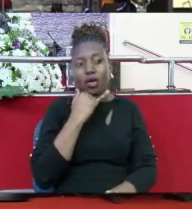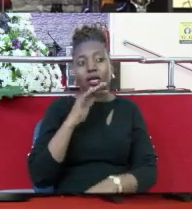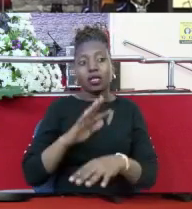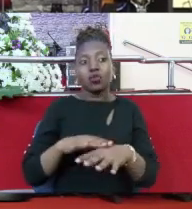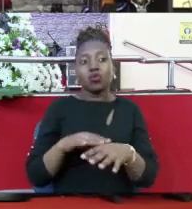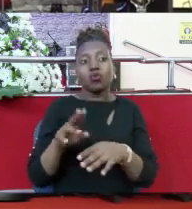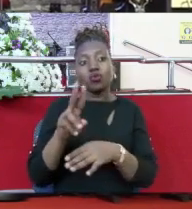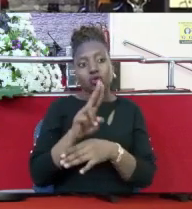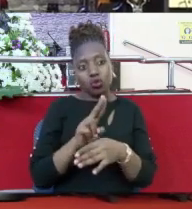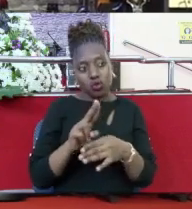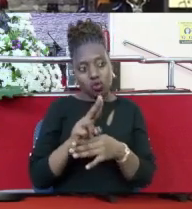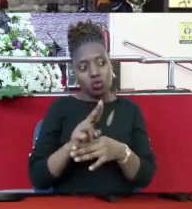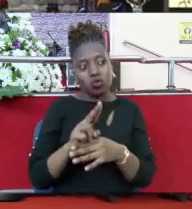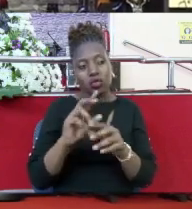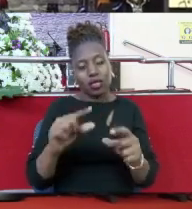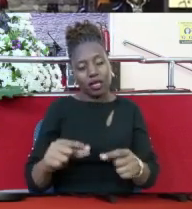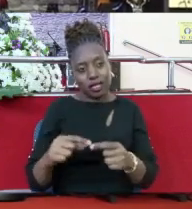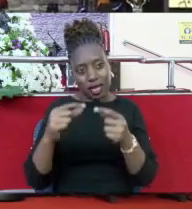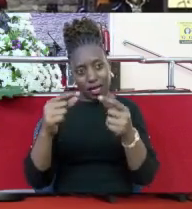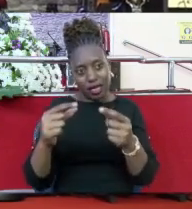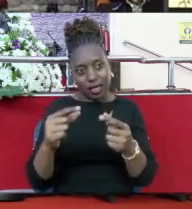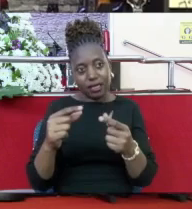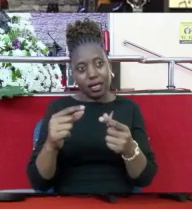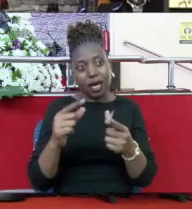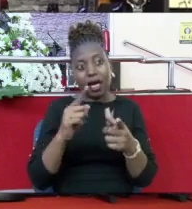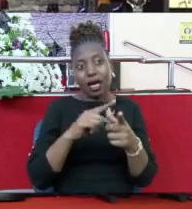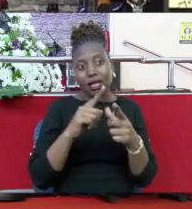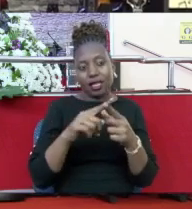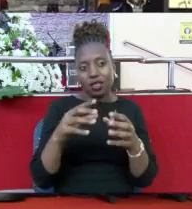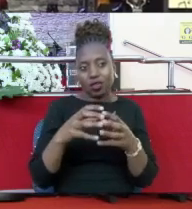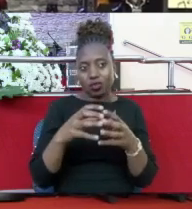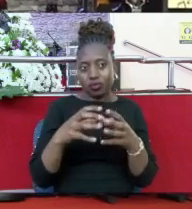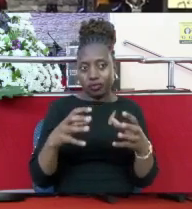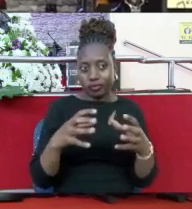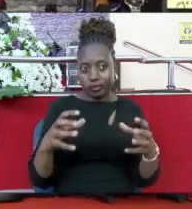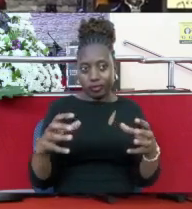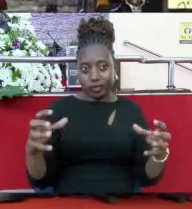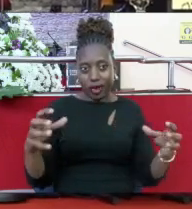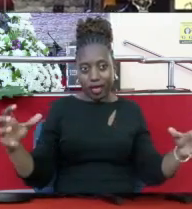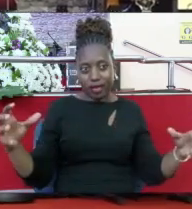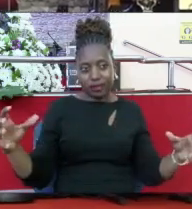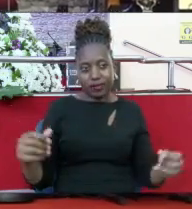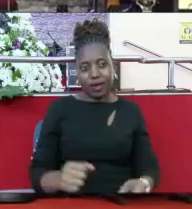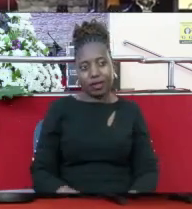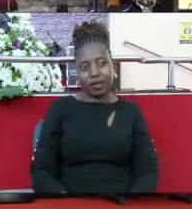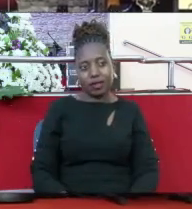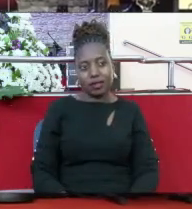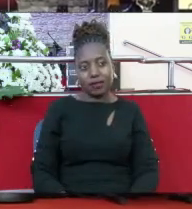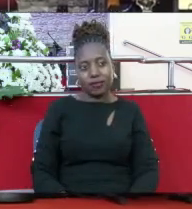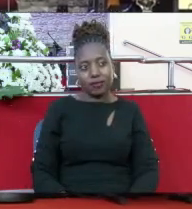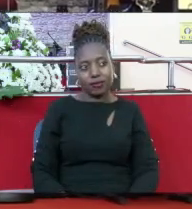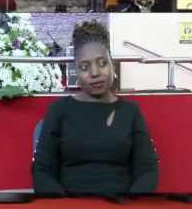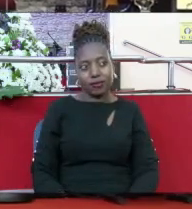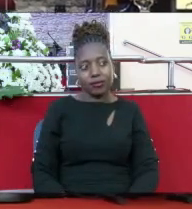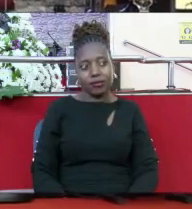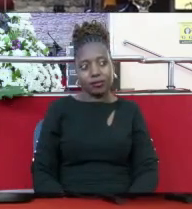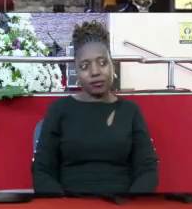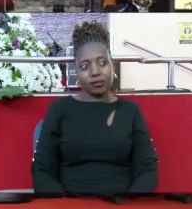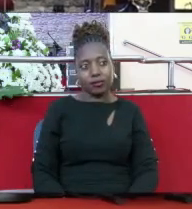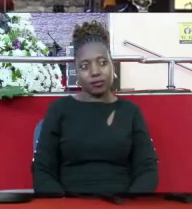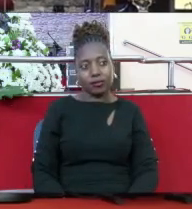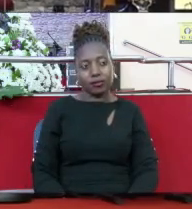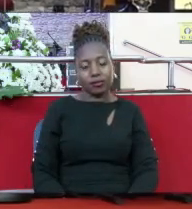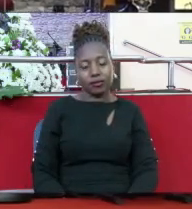Mungu alimwambia kwamba ungeweza kuipanua na kuweza kuifanya ikakue nyingi ndio ikakue